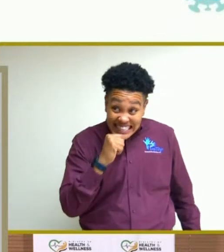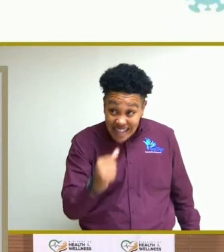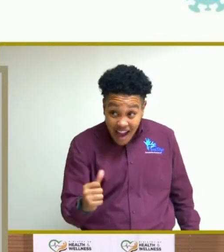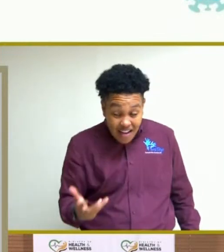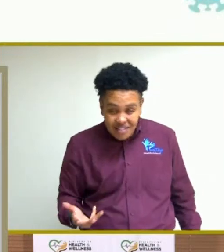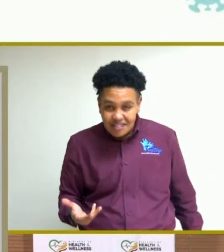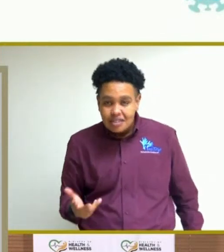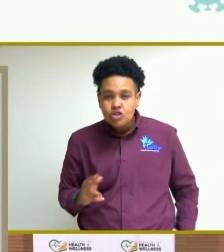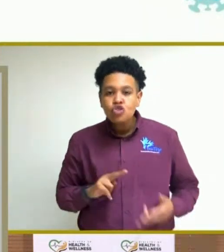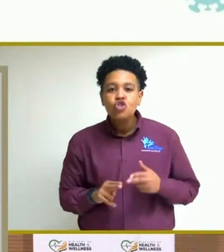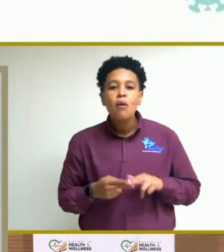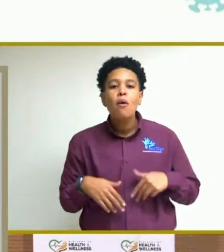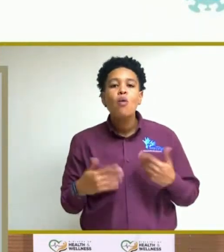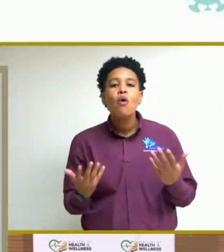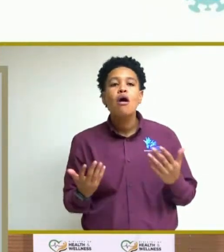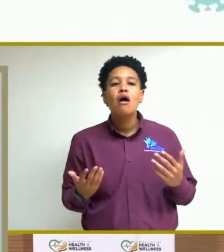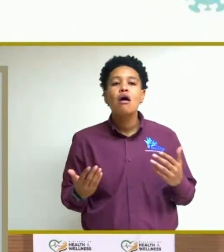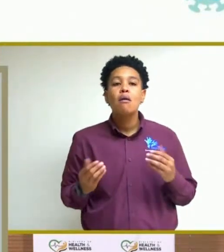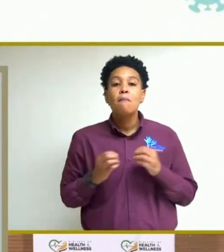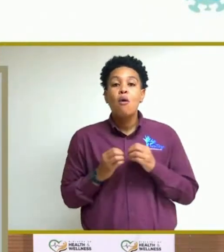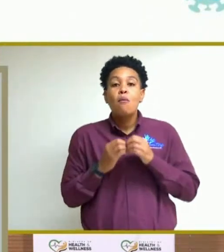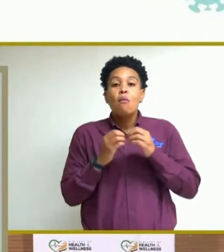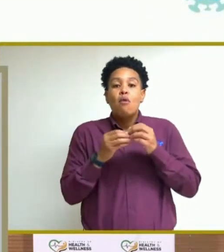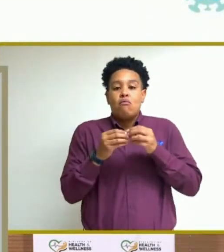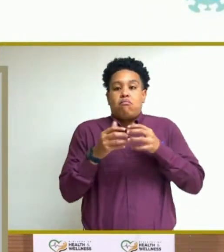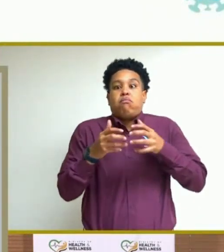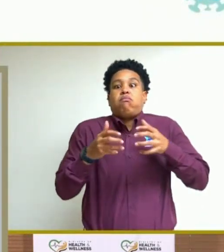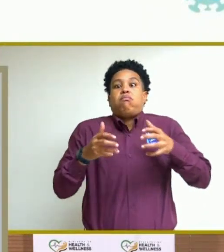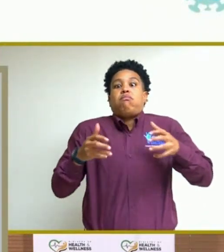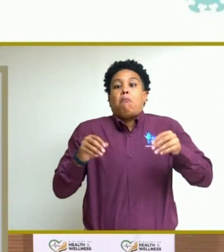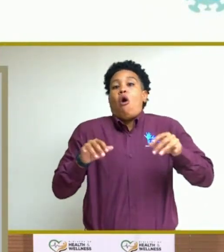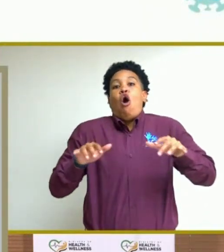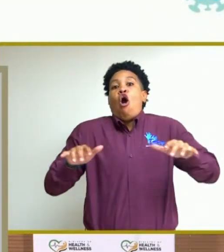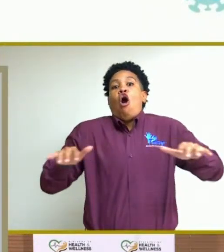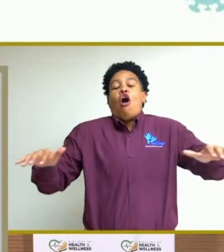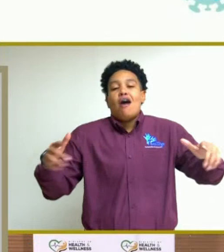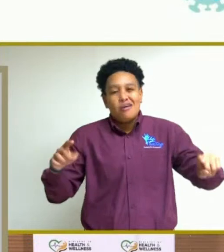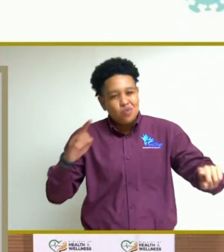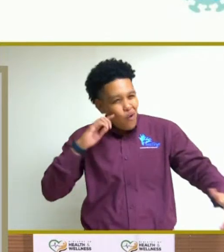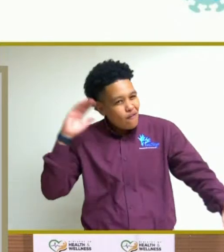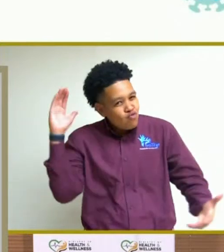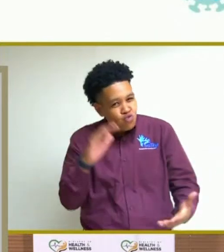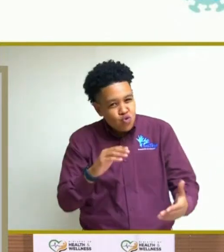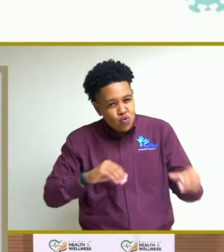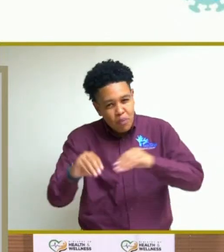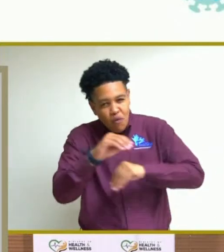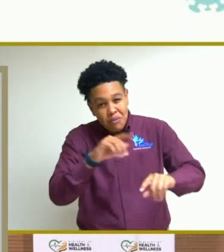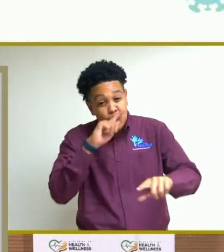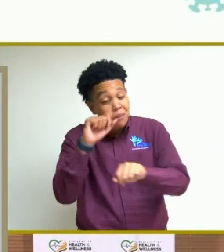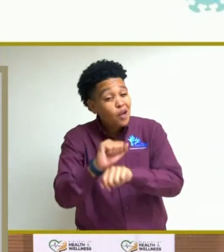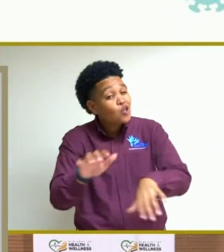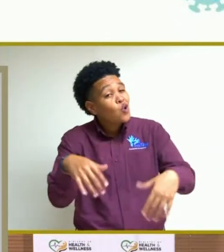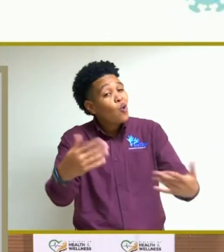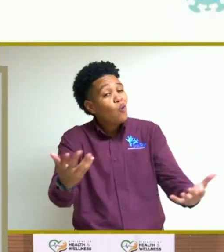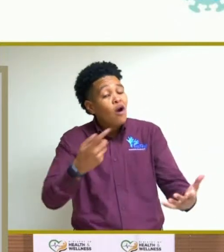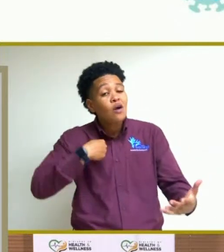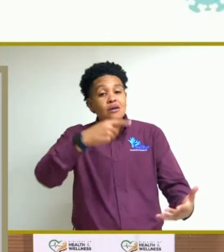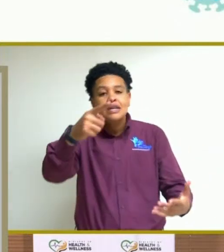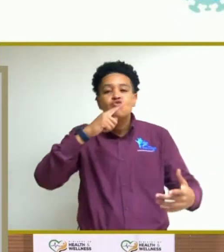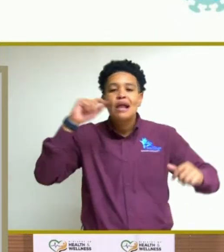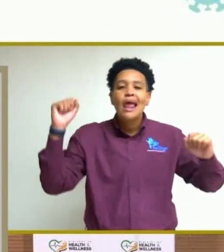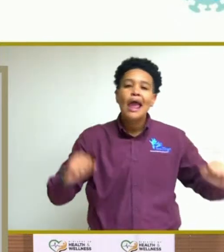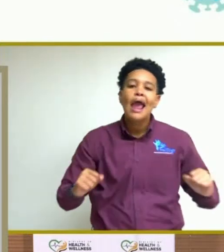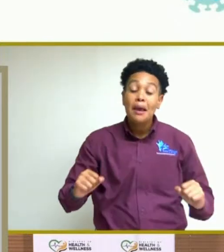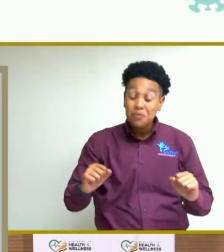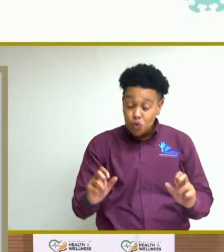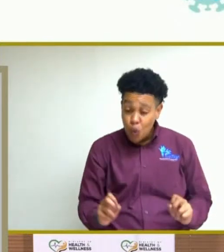the numbers are going to continue to increase. So we have to decrease movements in order to ensure that we are able to